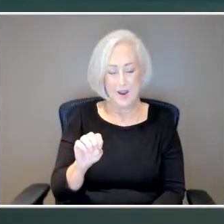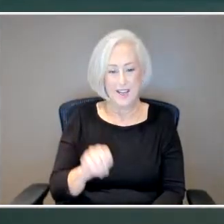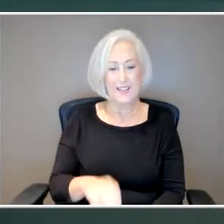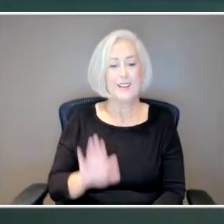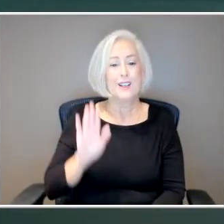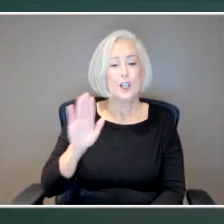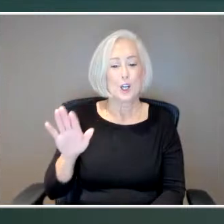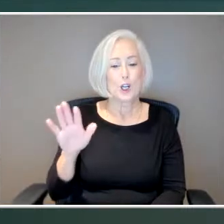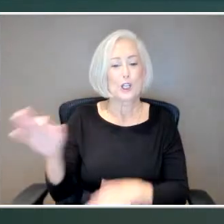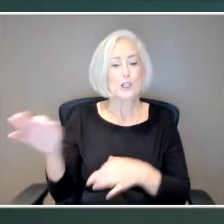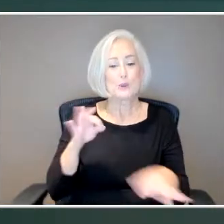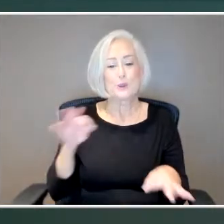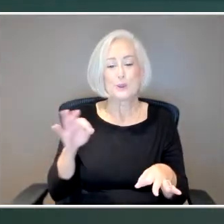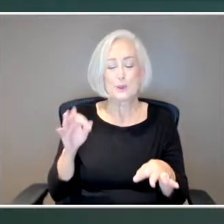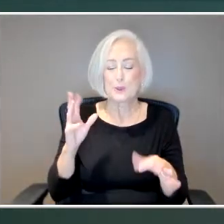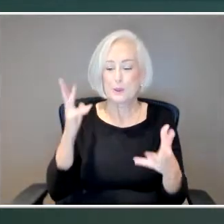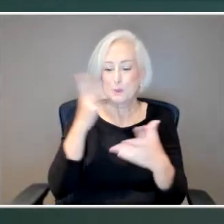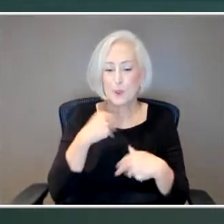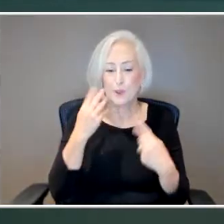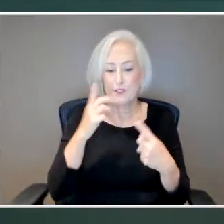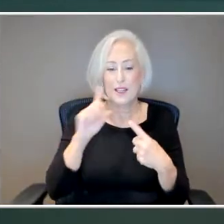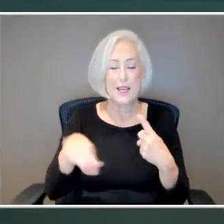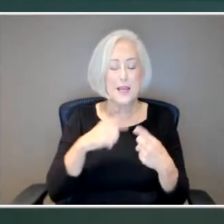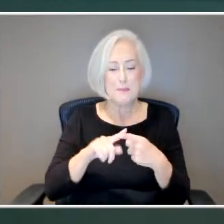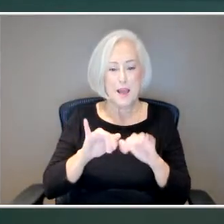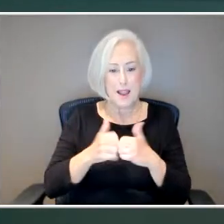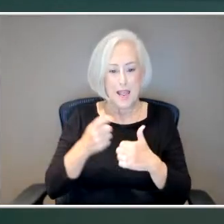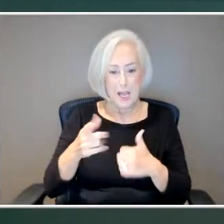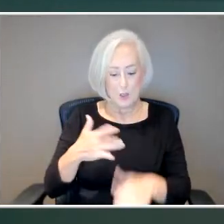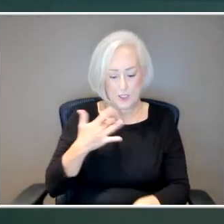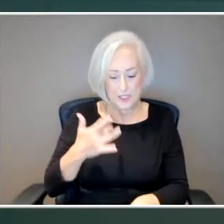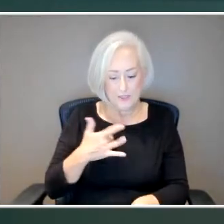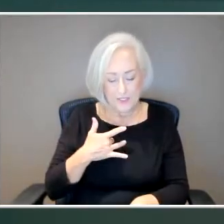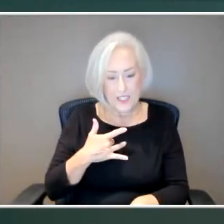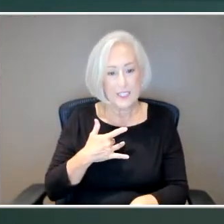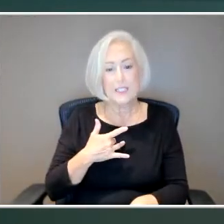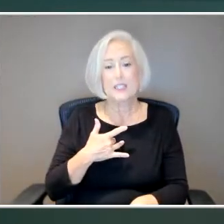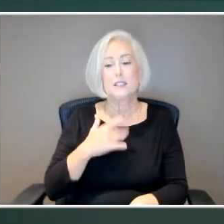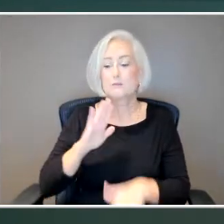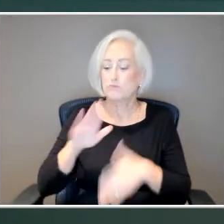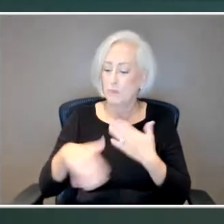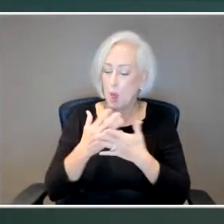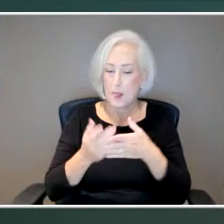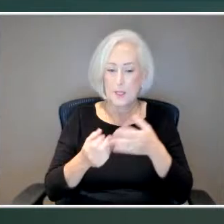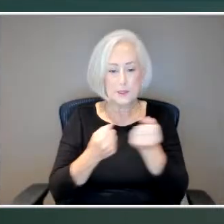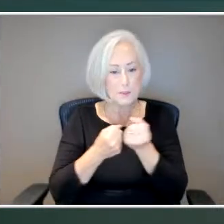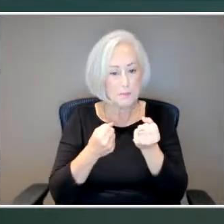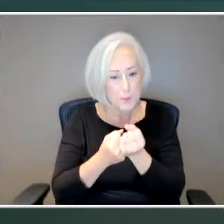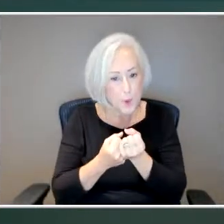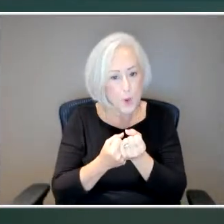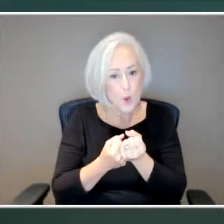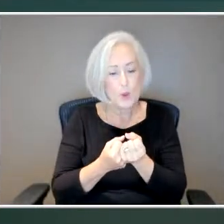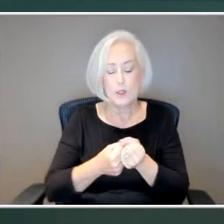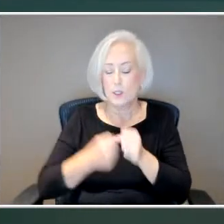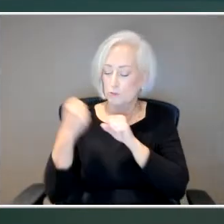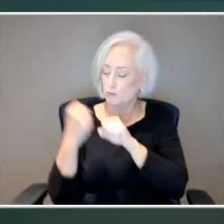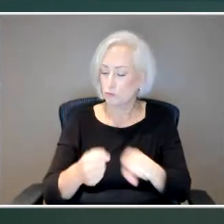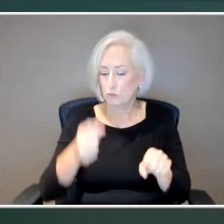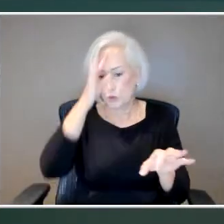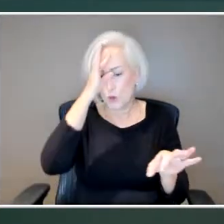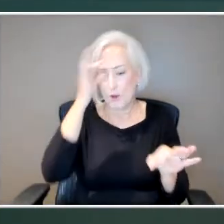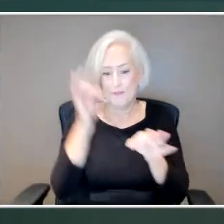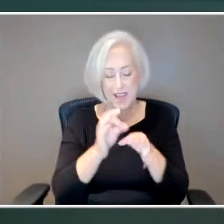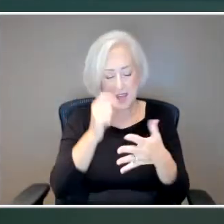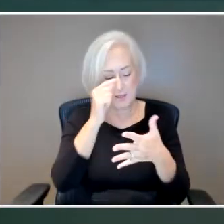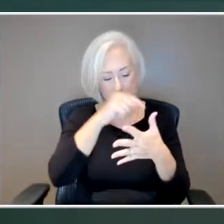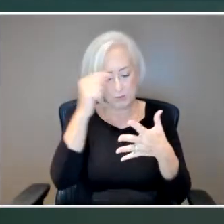so beautifully about, how she feels, and she's feeling all this support, and she has her strong faith and all of these things.